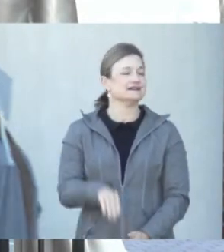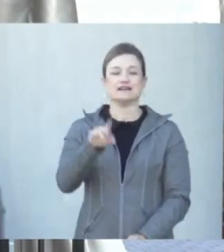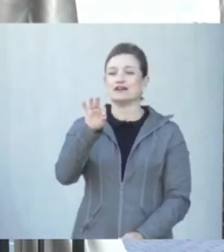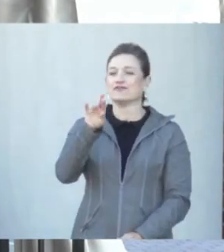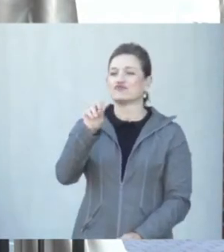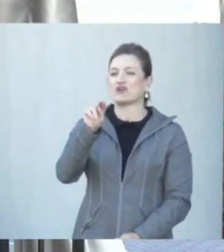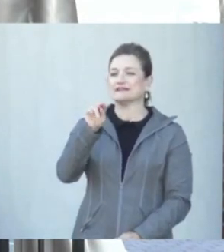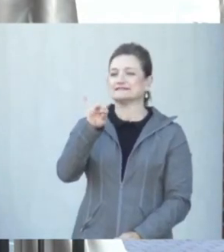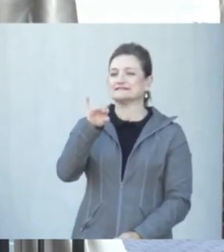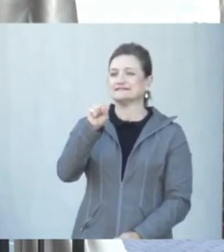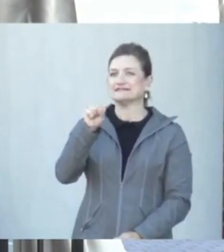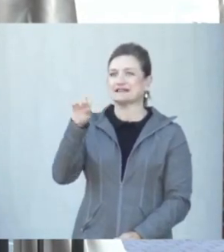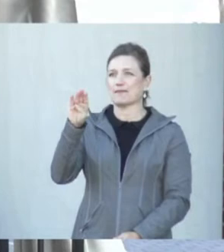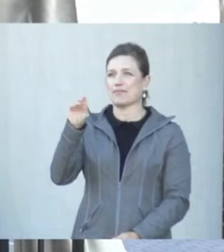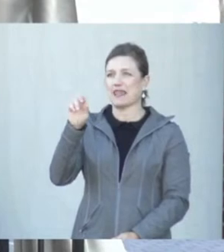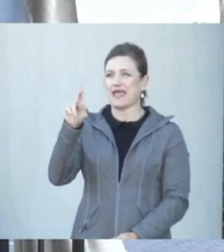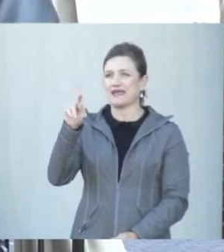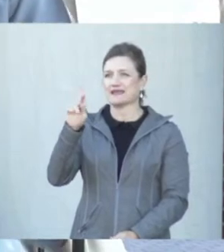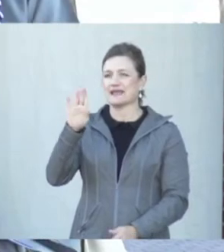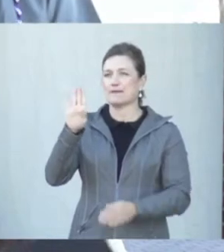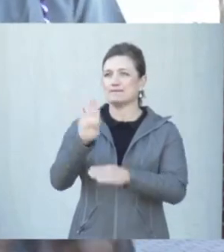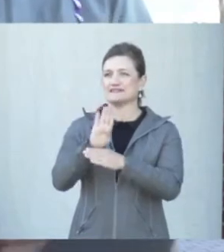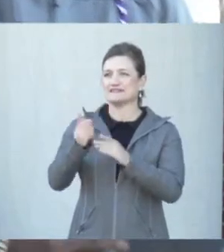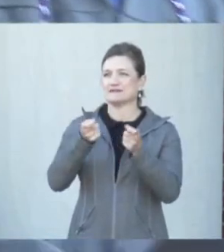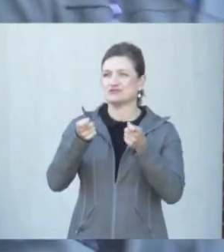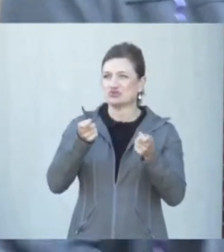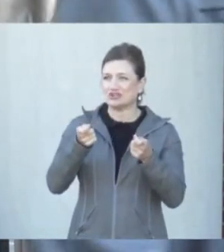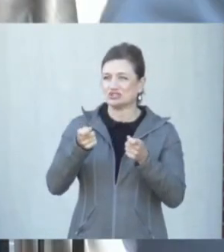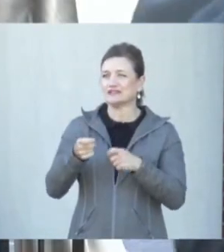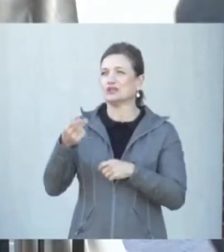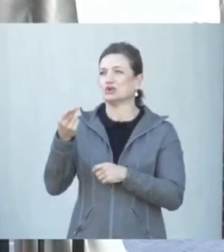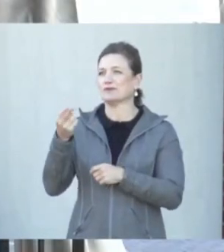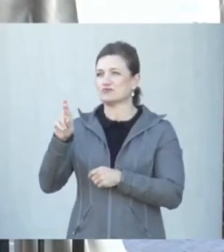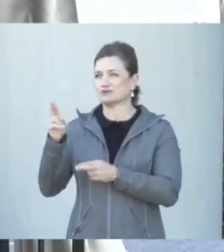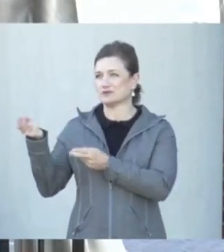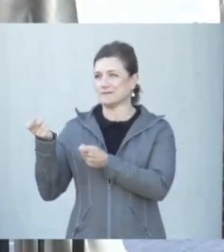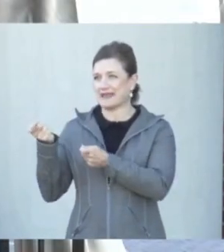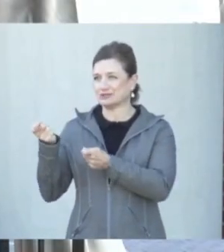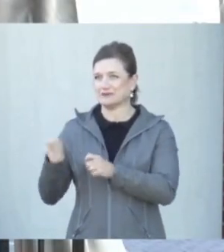Princess Black, Business Administration, Human Resources Management.